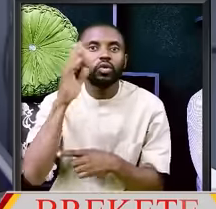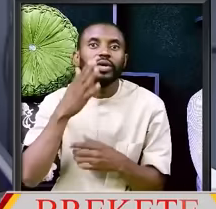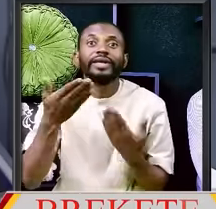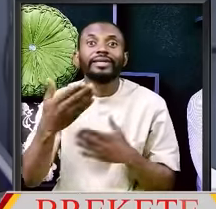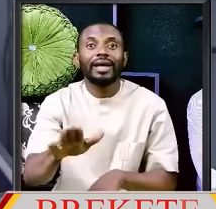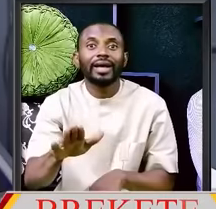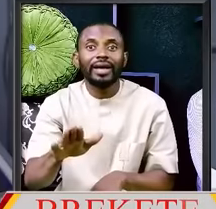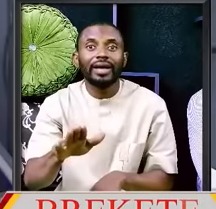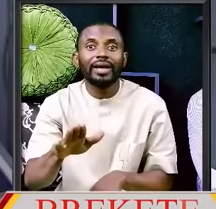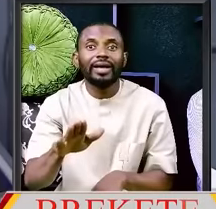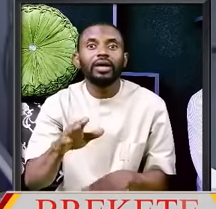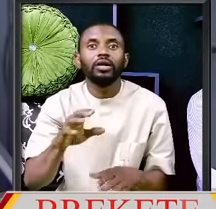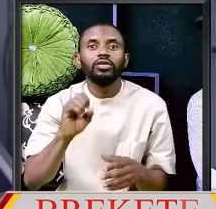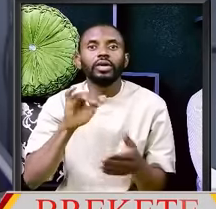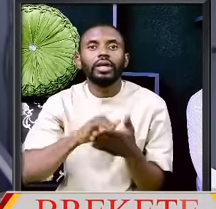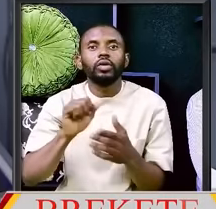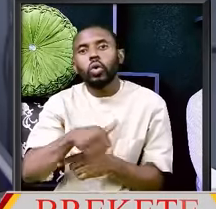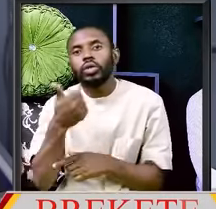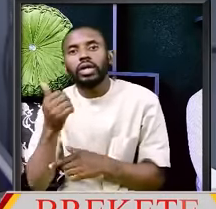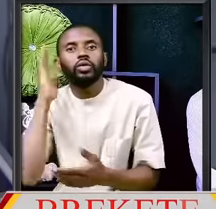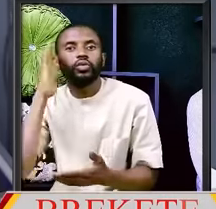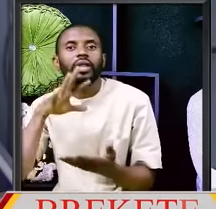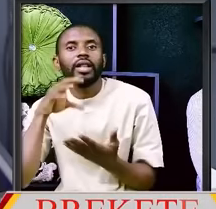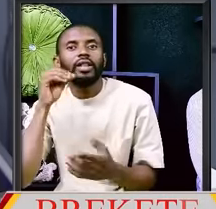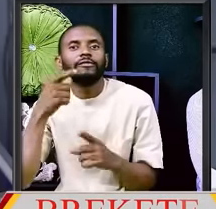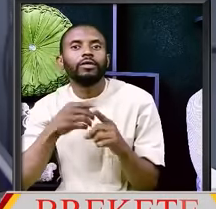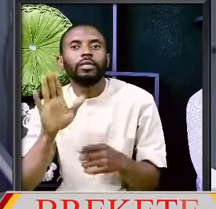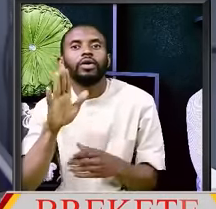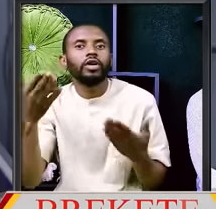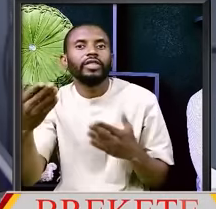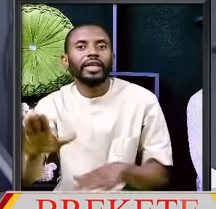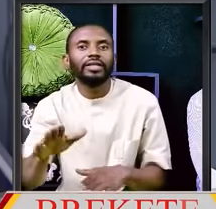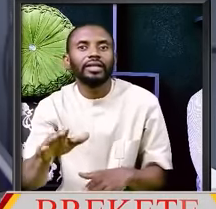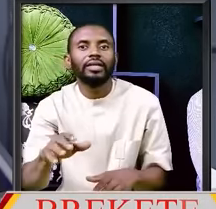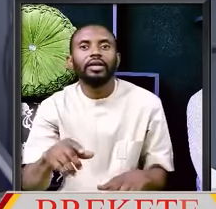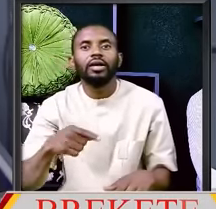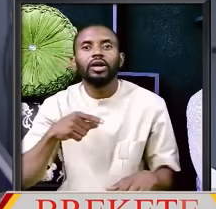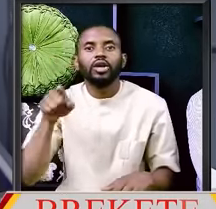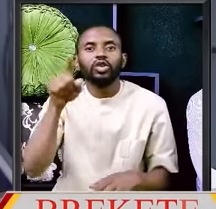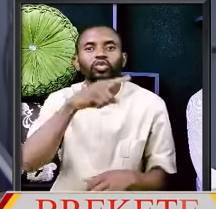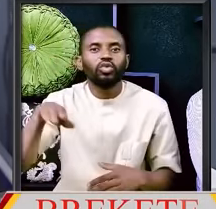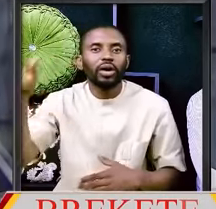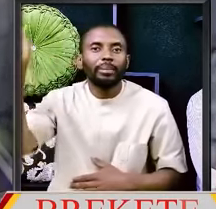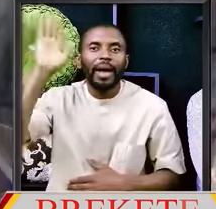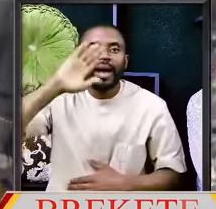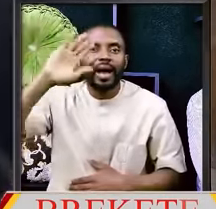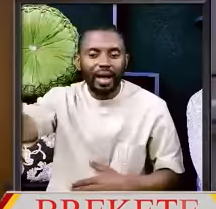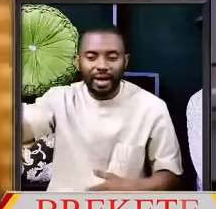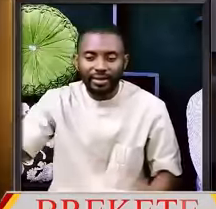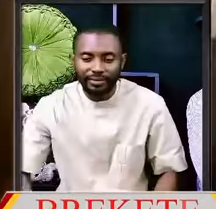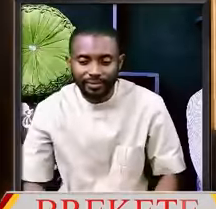will die so Amen. That others will learn from your death. Amen. Una waiting.